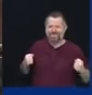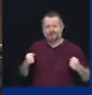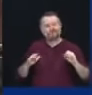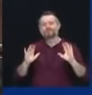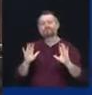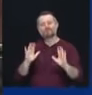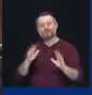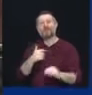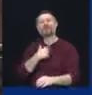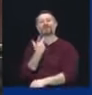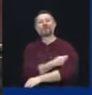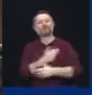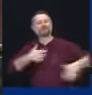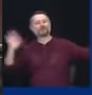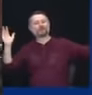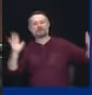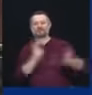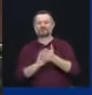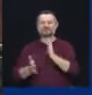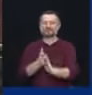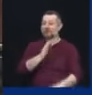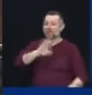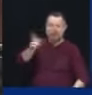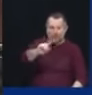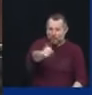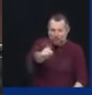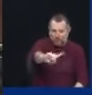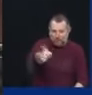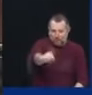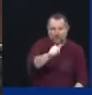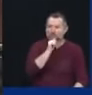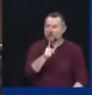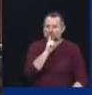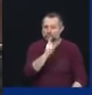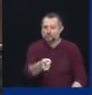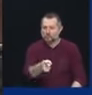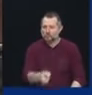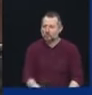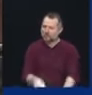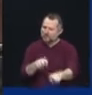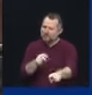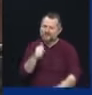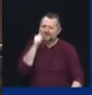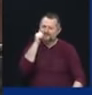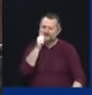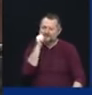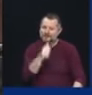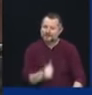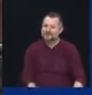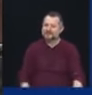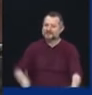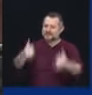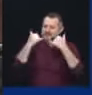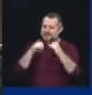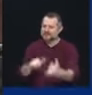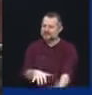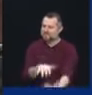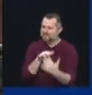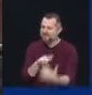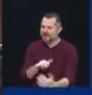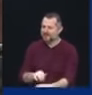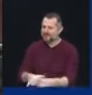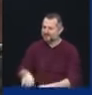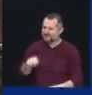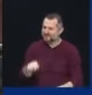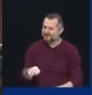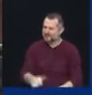It's not over. We have to watch it every day. And it's still a battle, and it's still a race. It's number